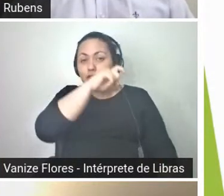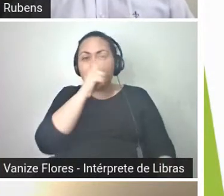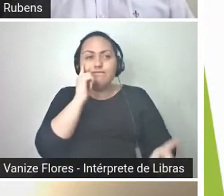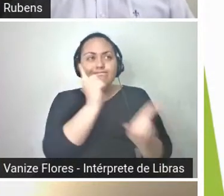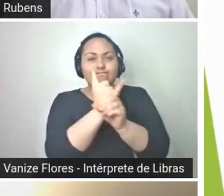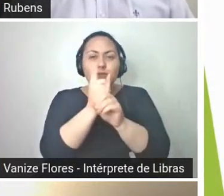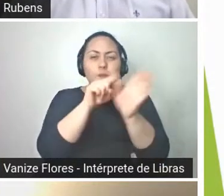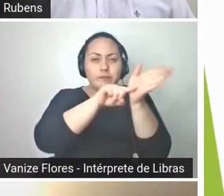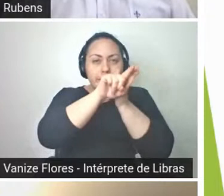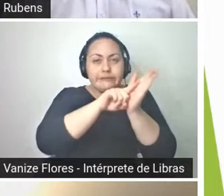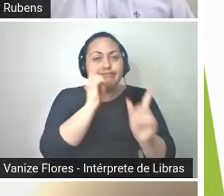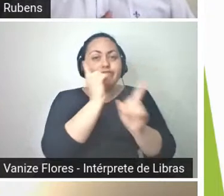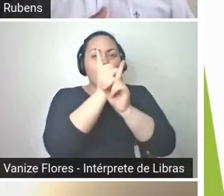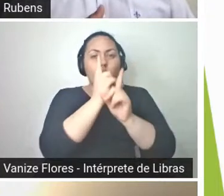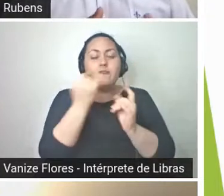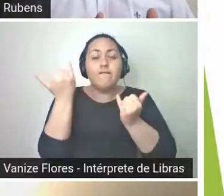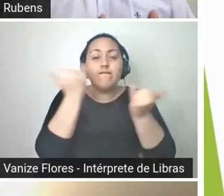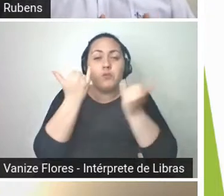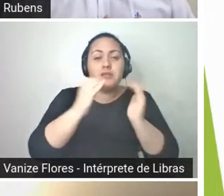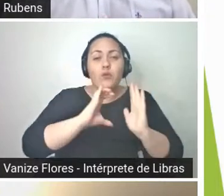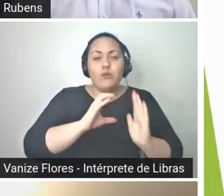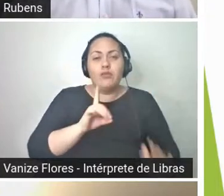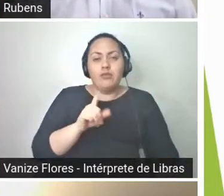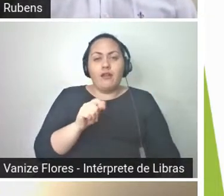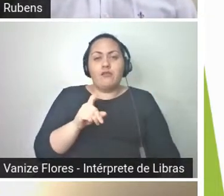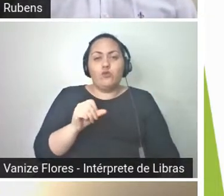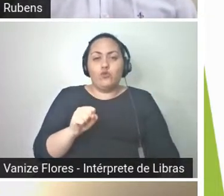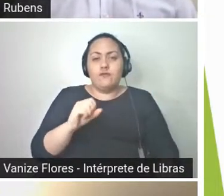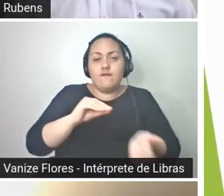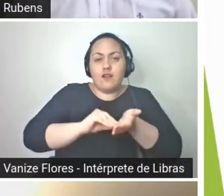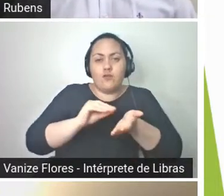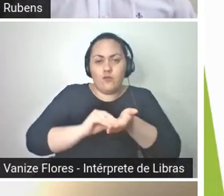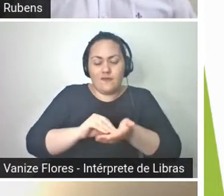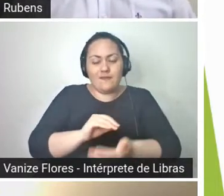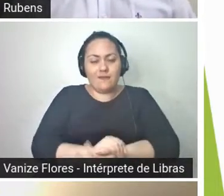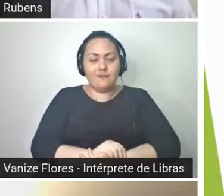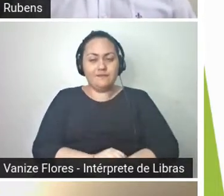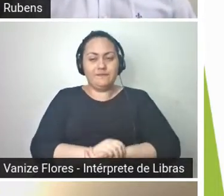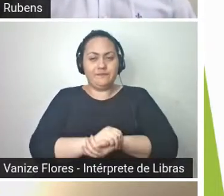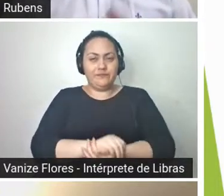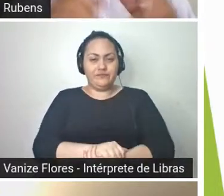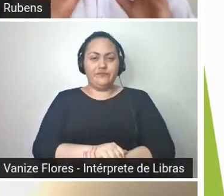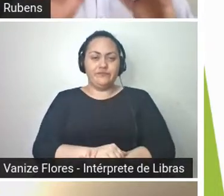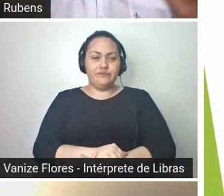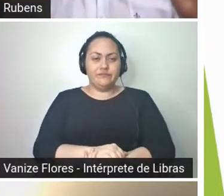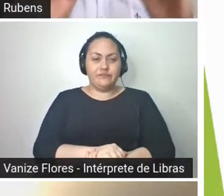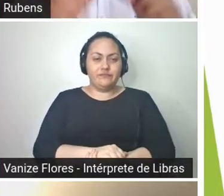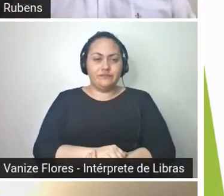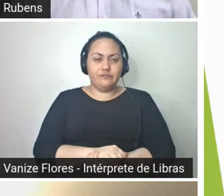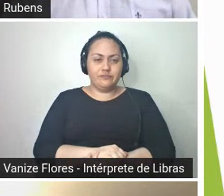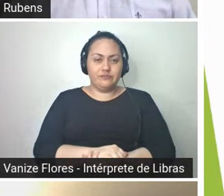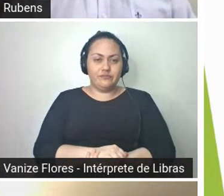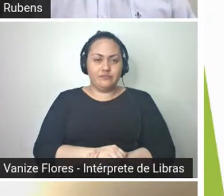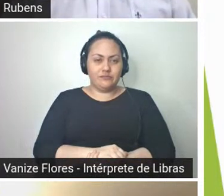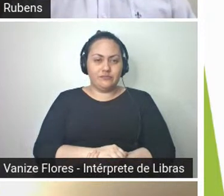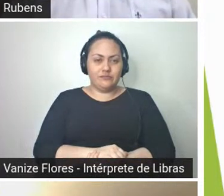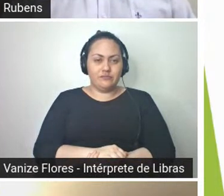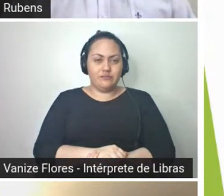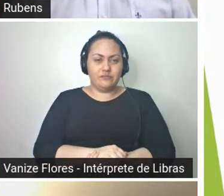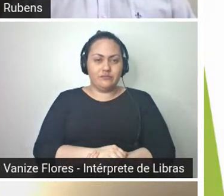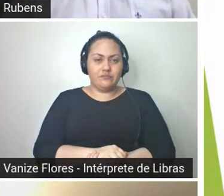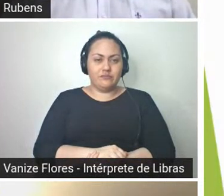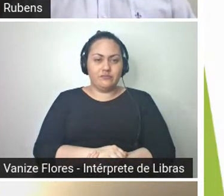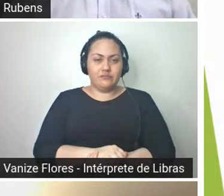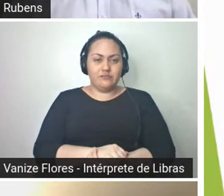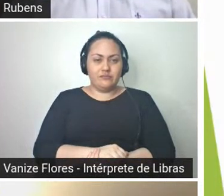dados. He's saying that in Brazil we have some difficulty to find data about this age